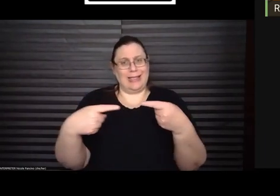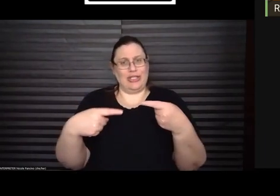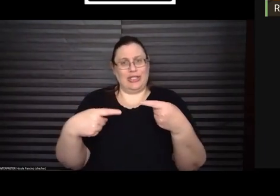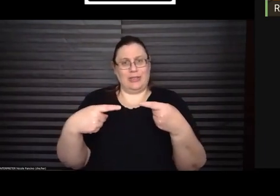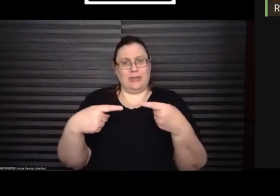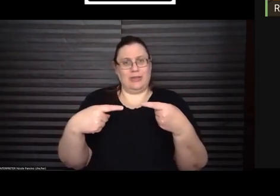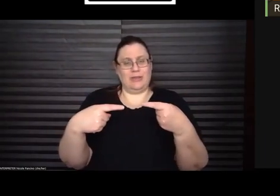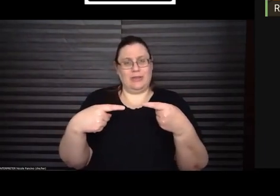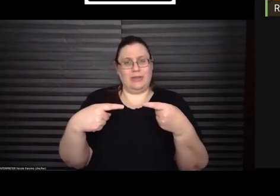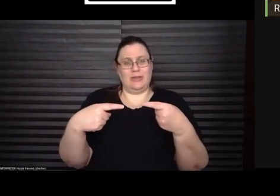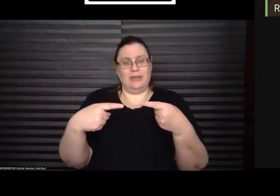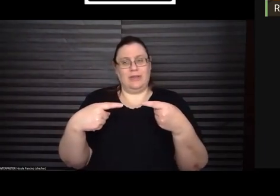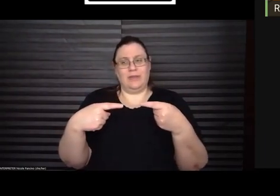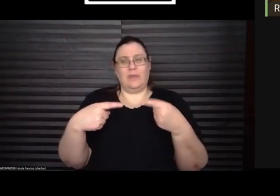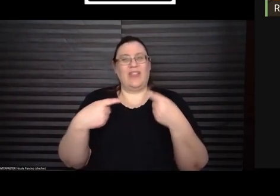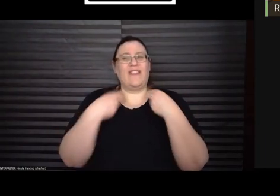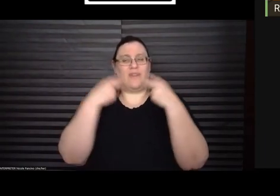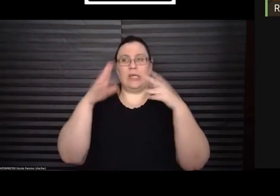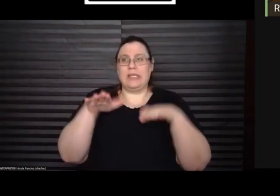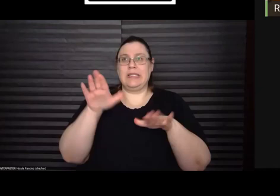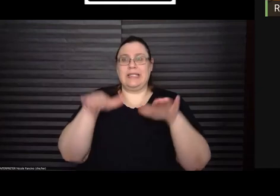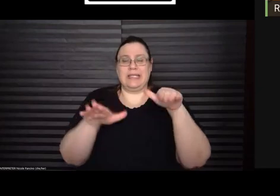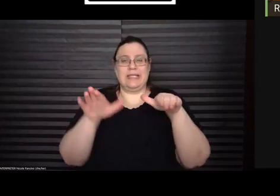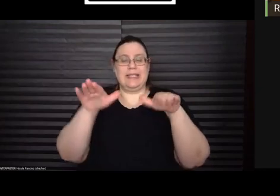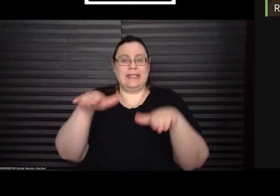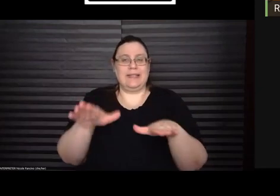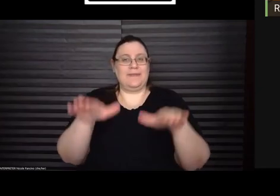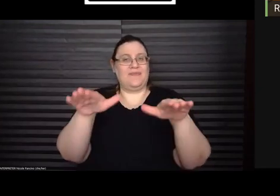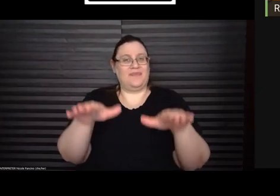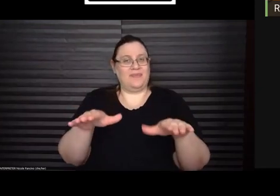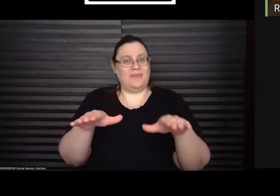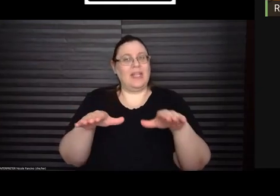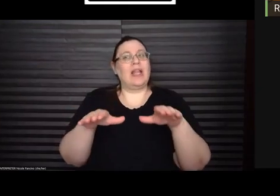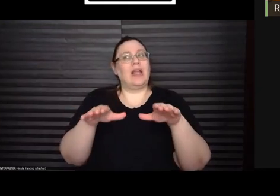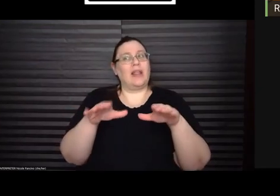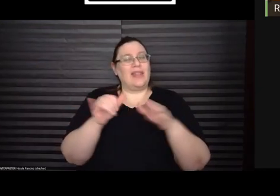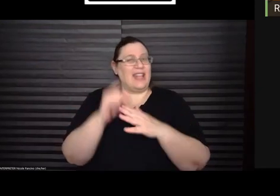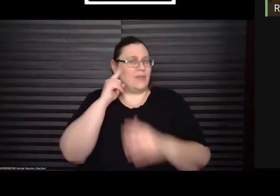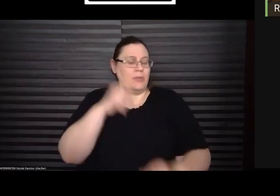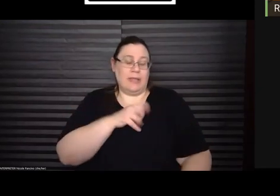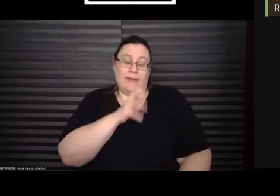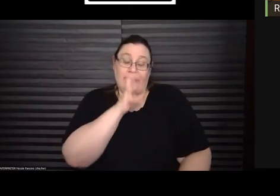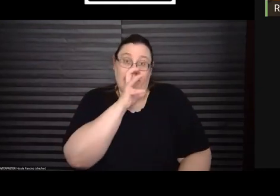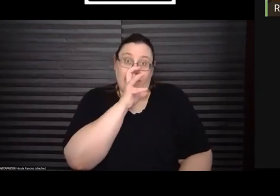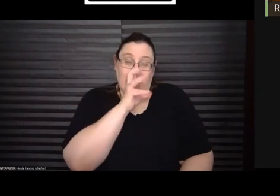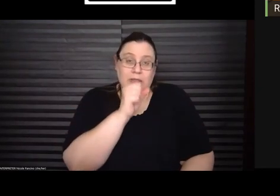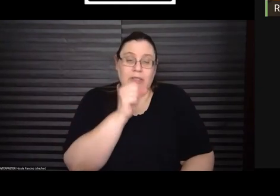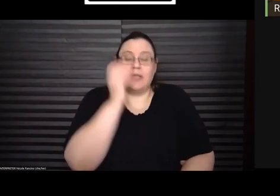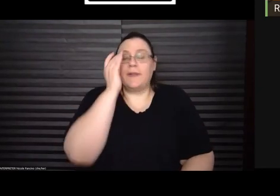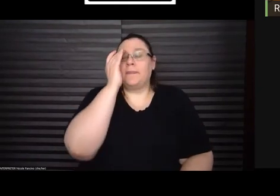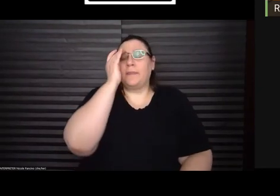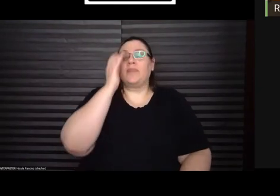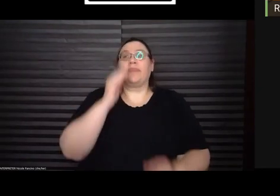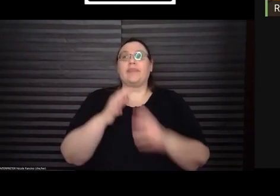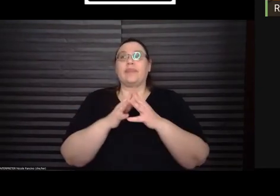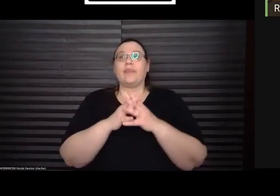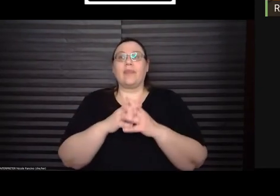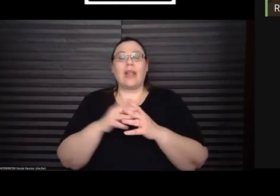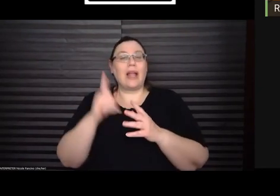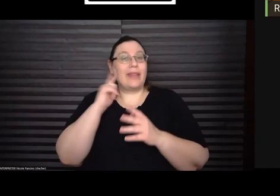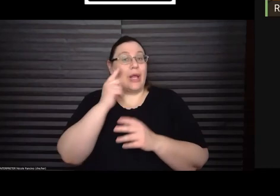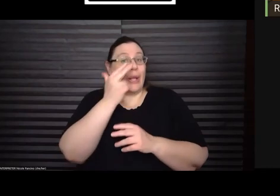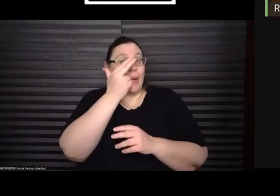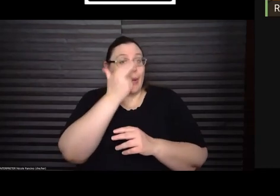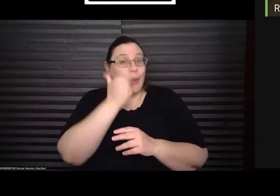you know, that the two voices there is something that really interests me. And so I think that, you